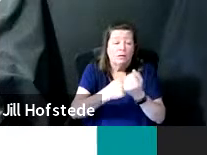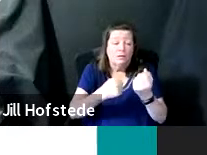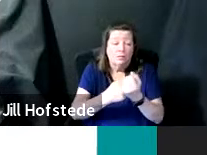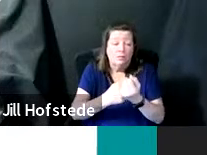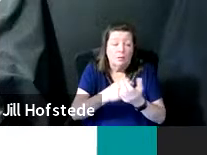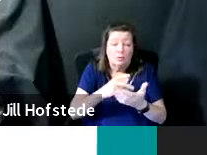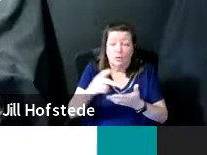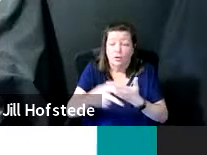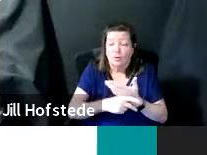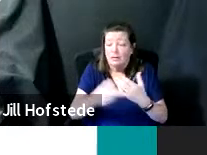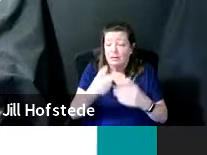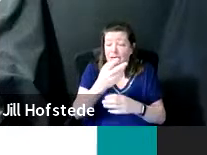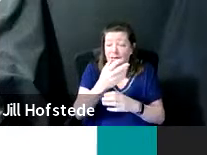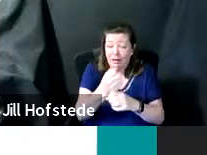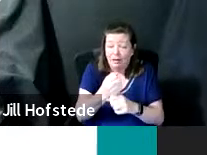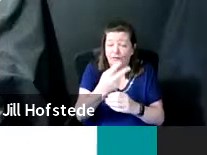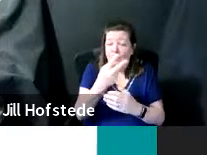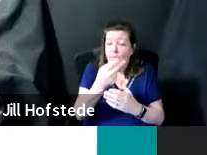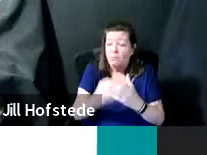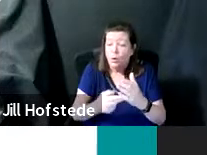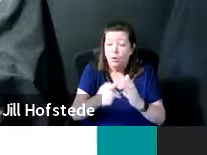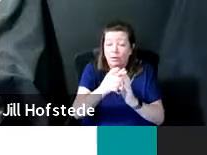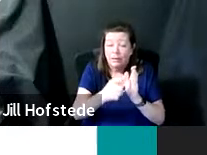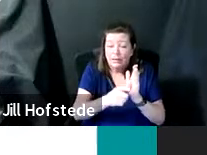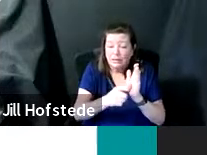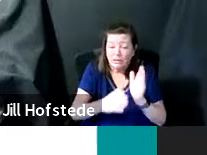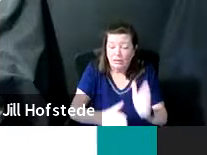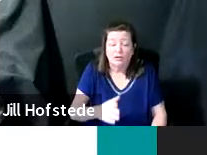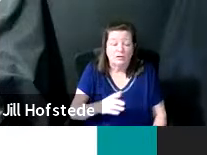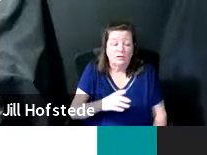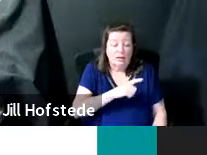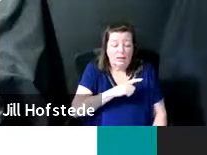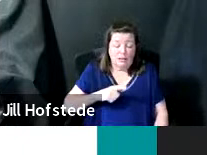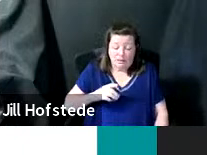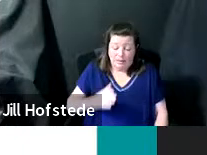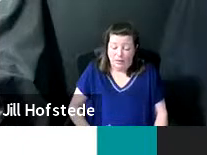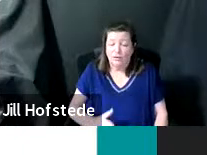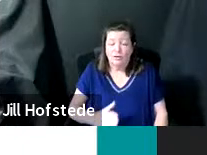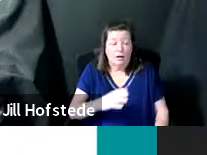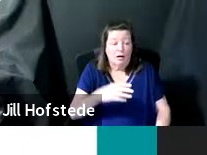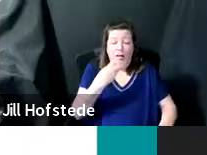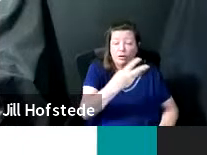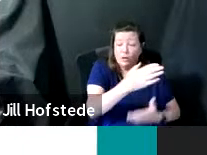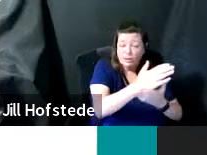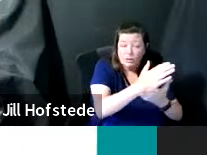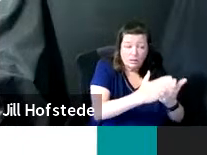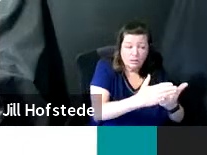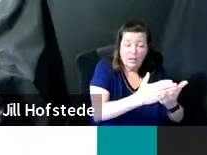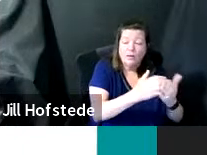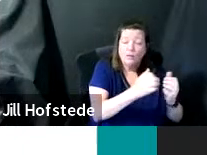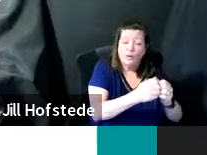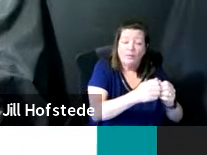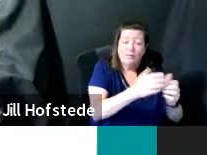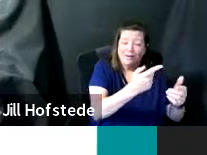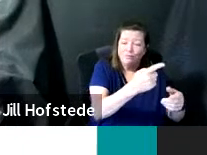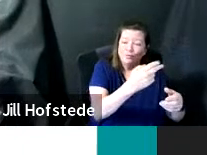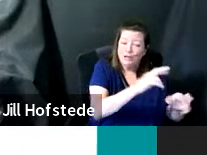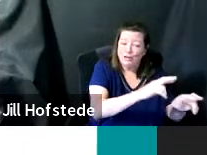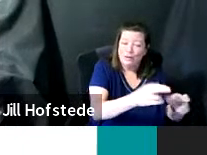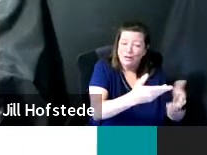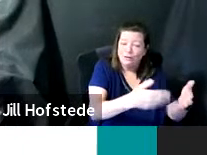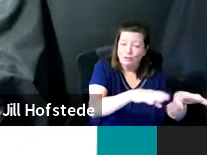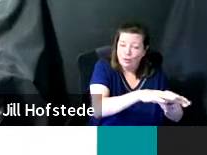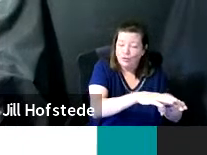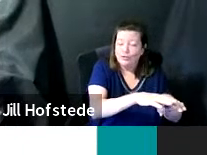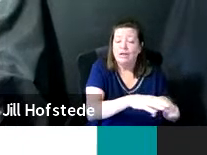legislatures. You know, on the Washington side, with the legislative session wrapping up, you know, one of